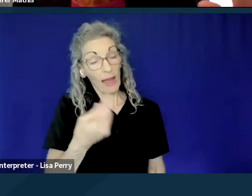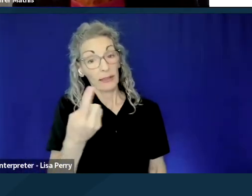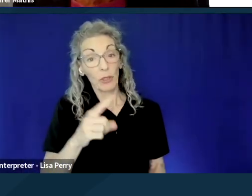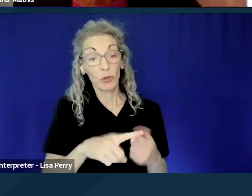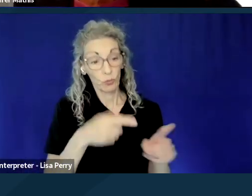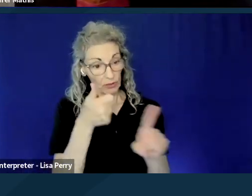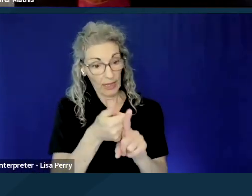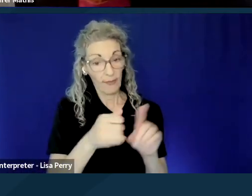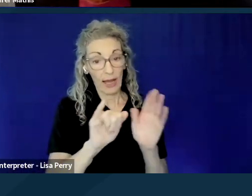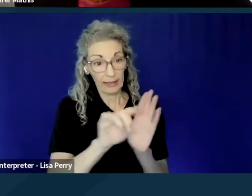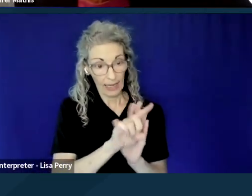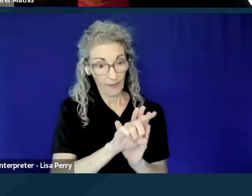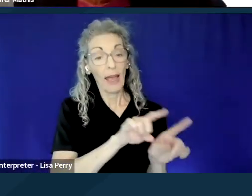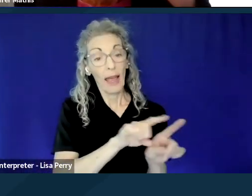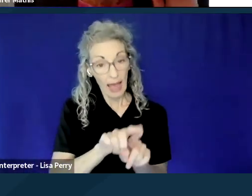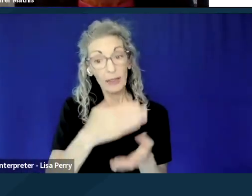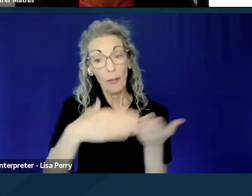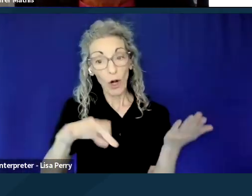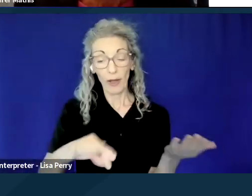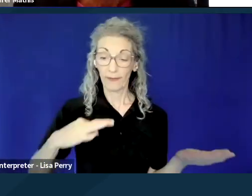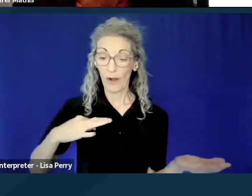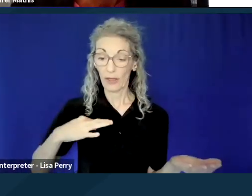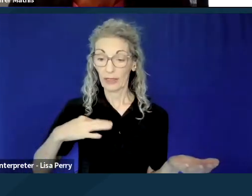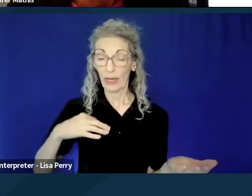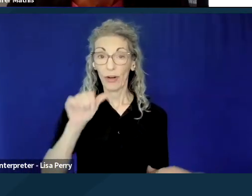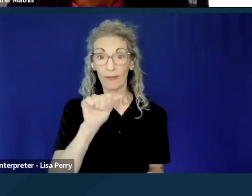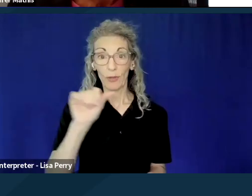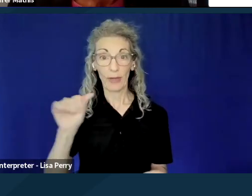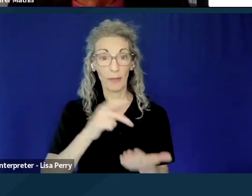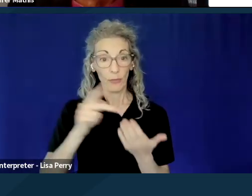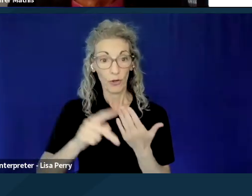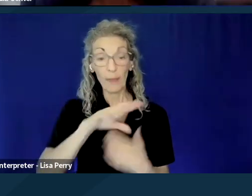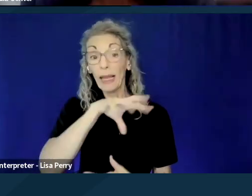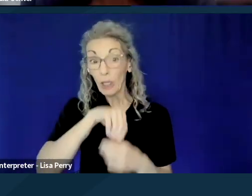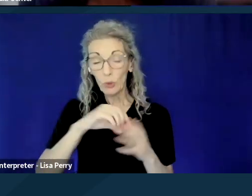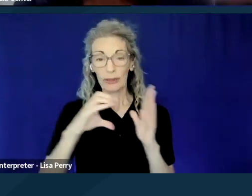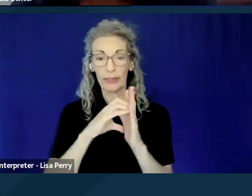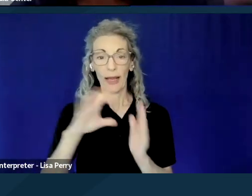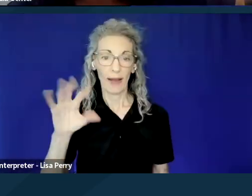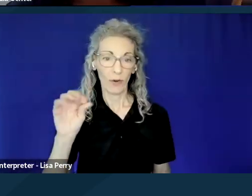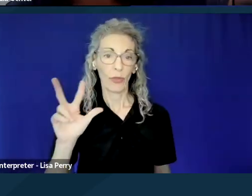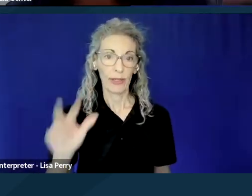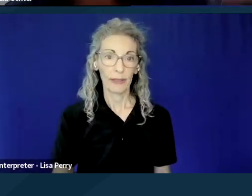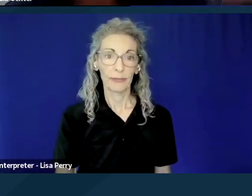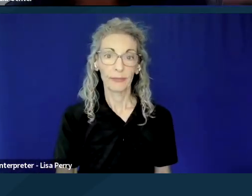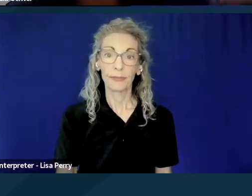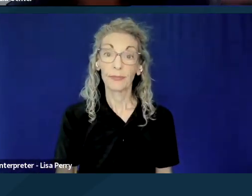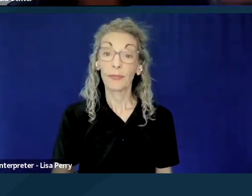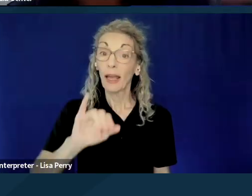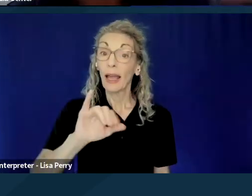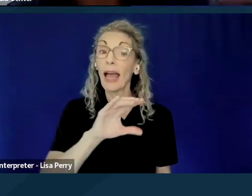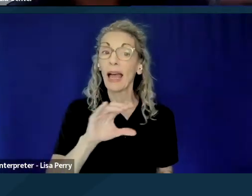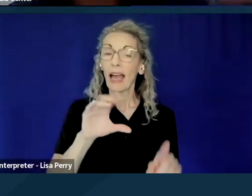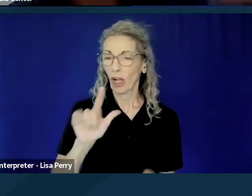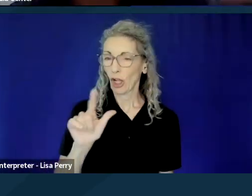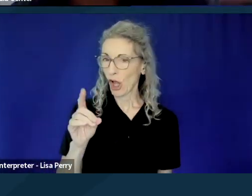as part of a voluntary affirmative action program, including Section 503. And Jennifer, do you want to, I should have done